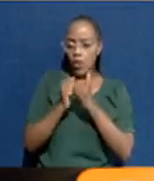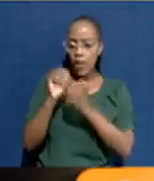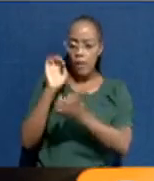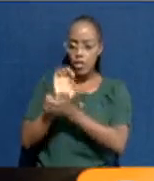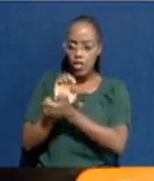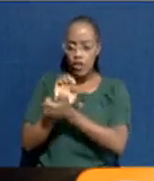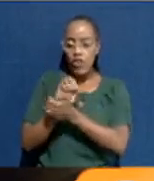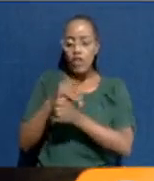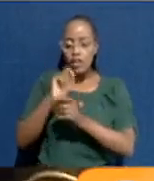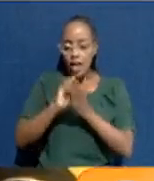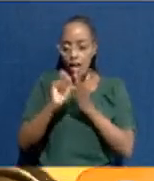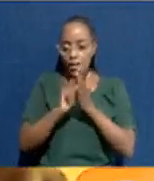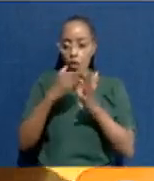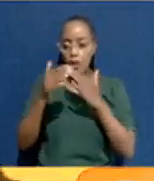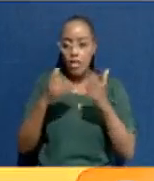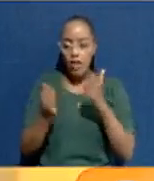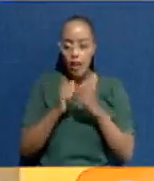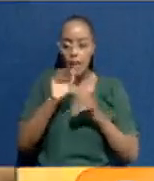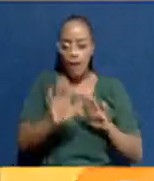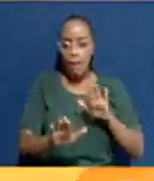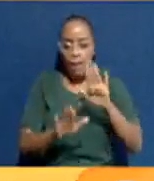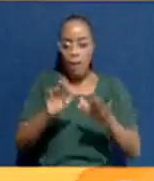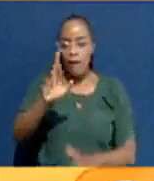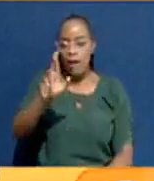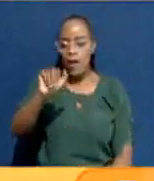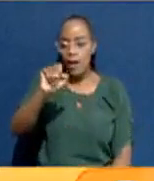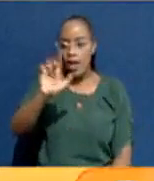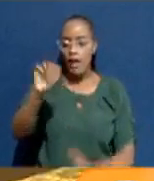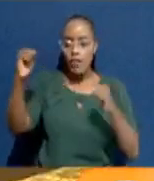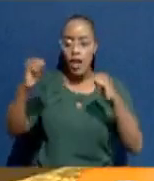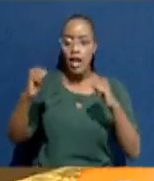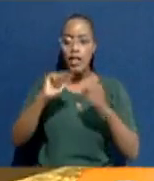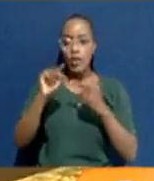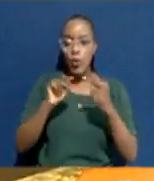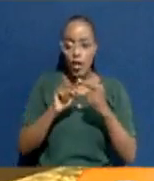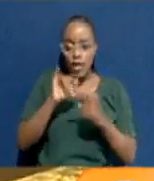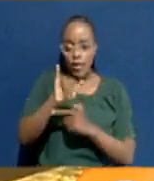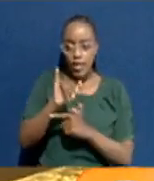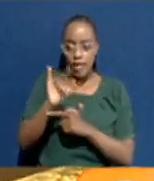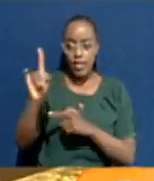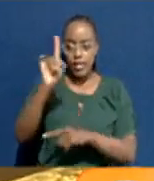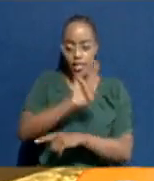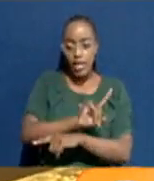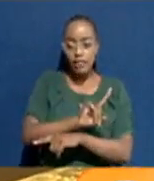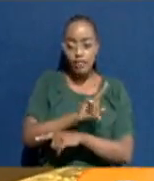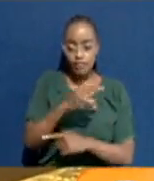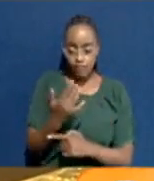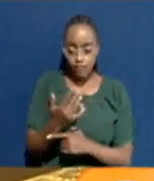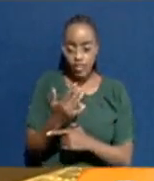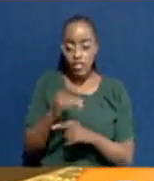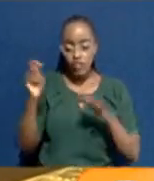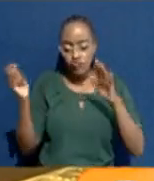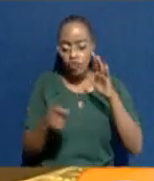prosecution's chronological account of events. Rael, however, agreed that on the fateful day she whipped the minor